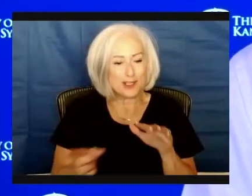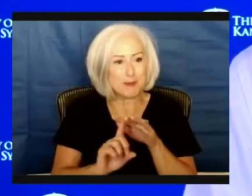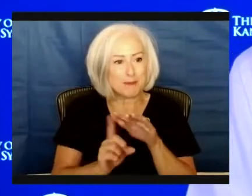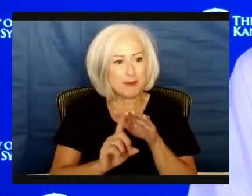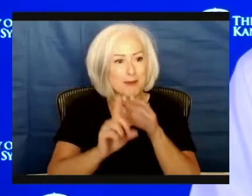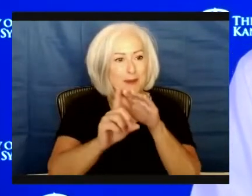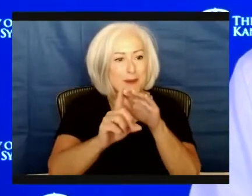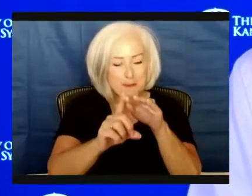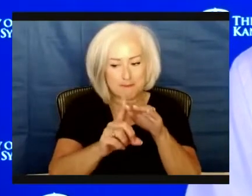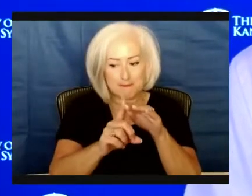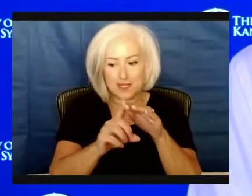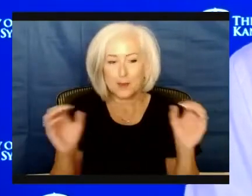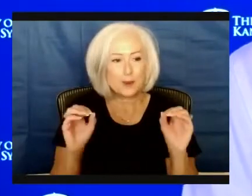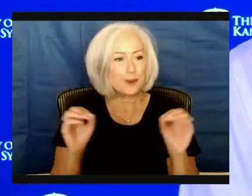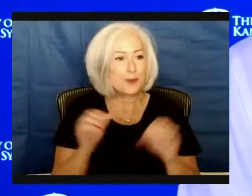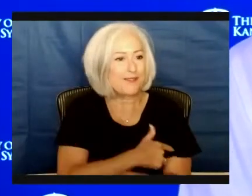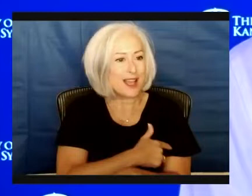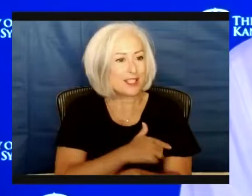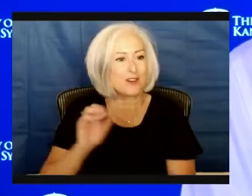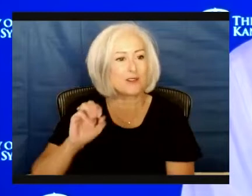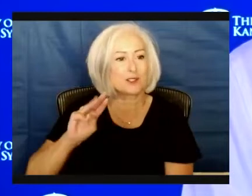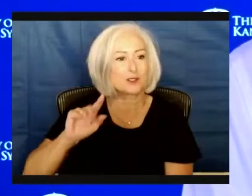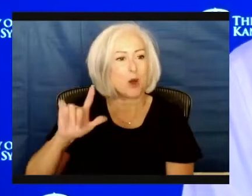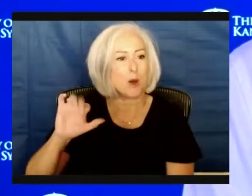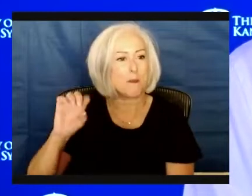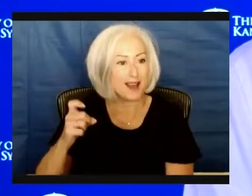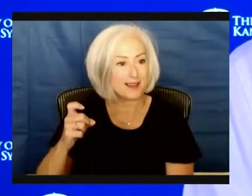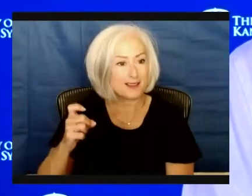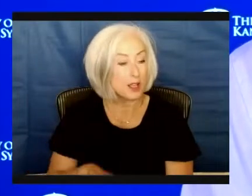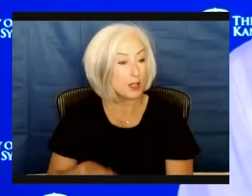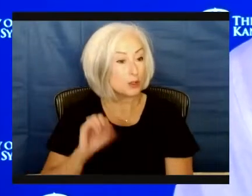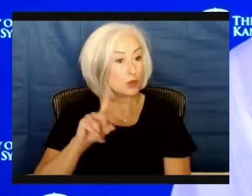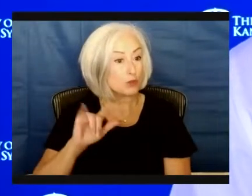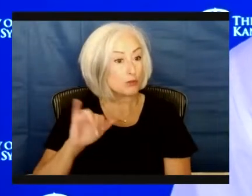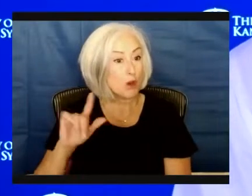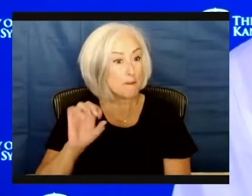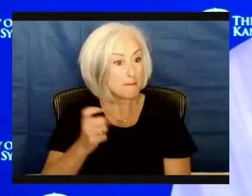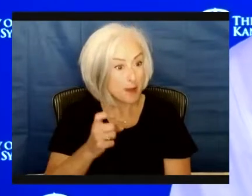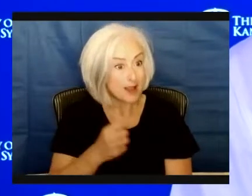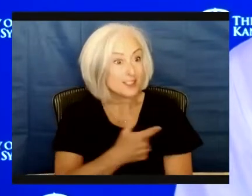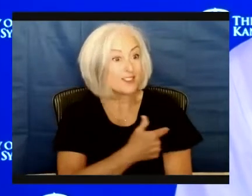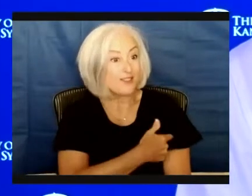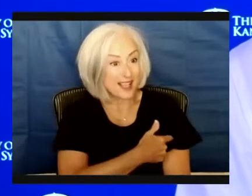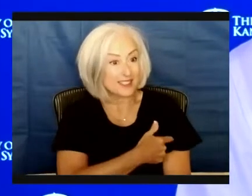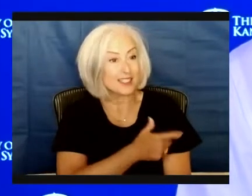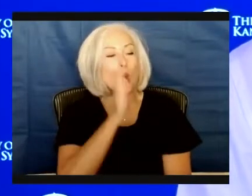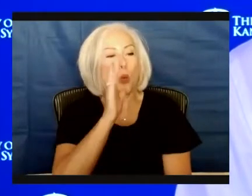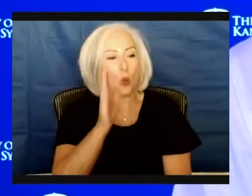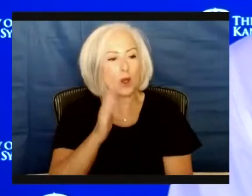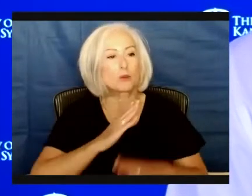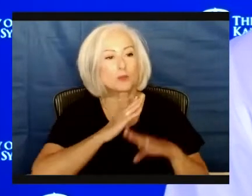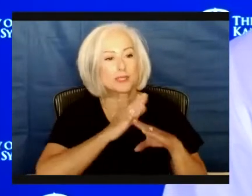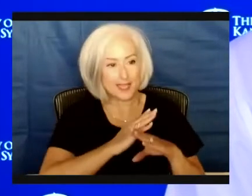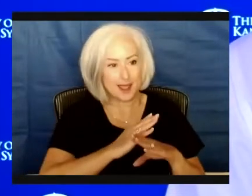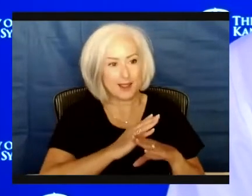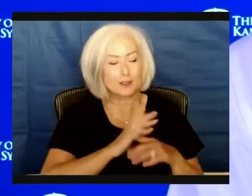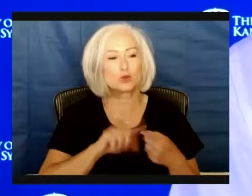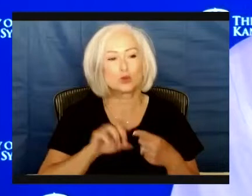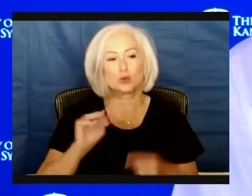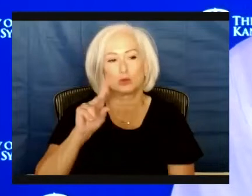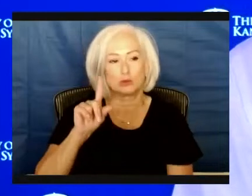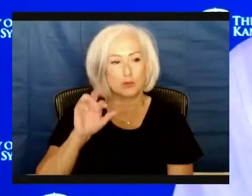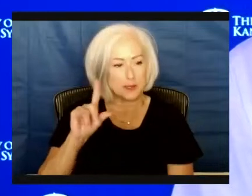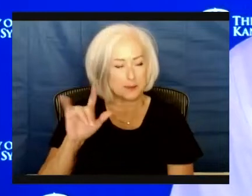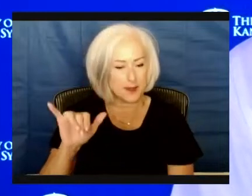also, again, protects against monkeypox. And so now we have just generations of people who are susceptible to this. Probably the